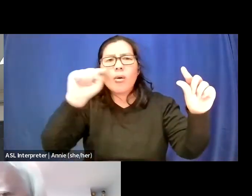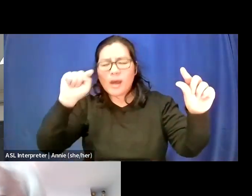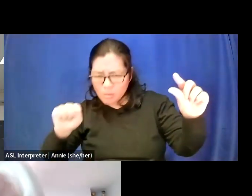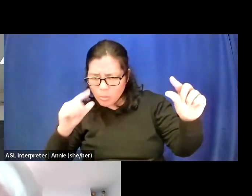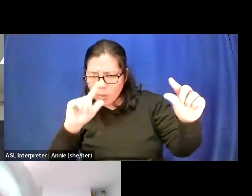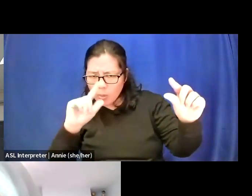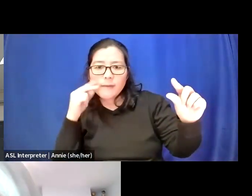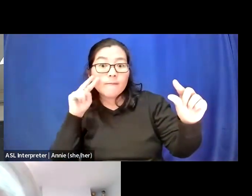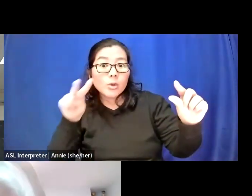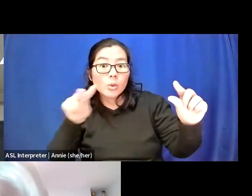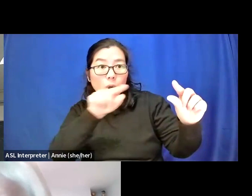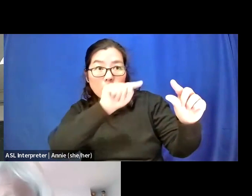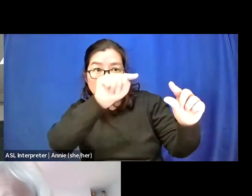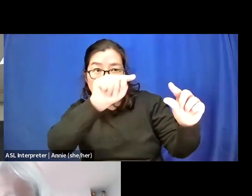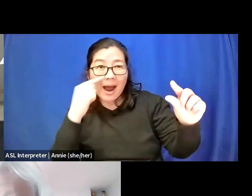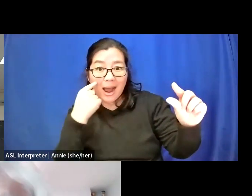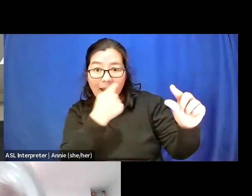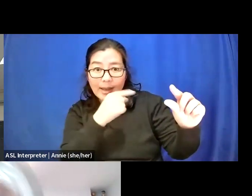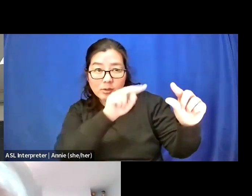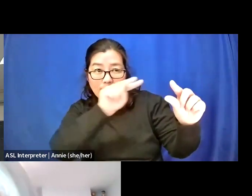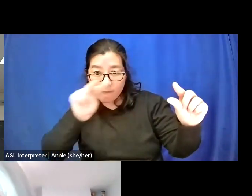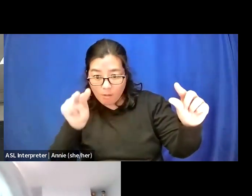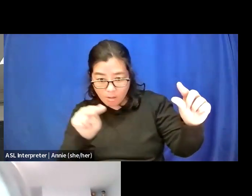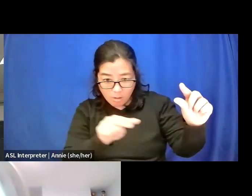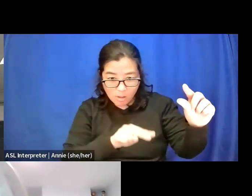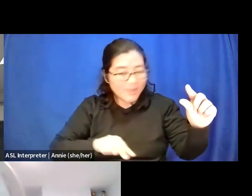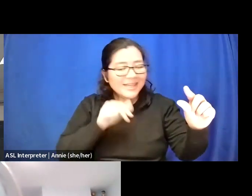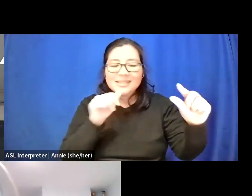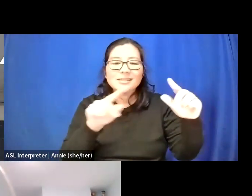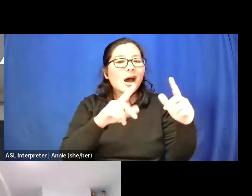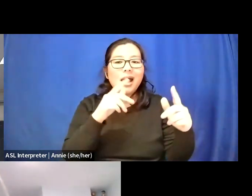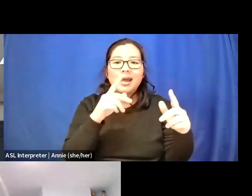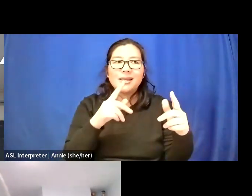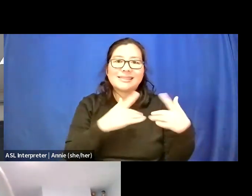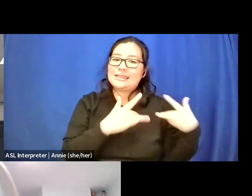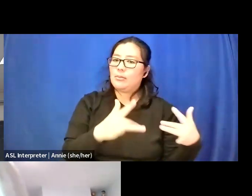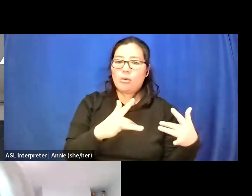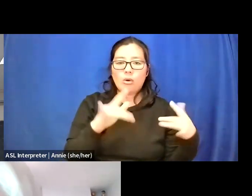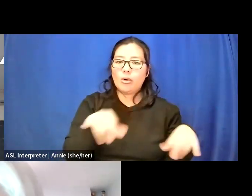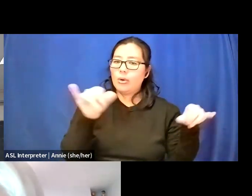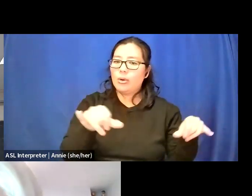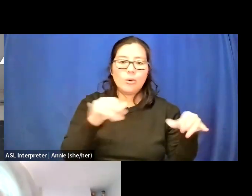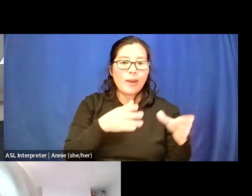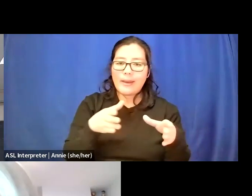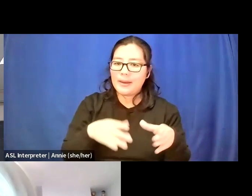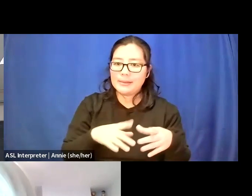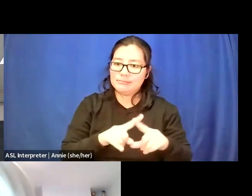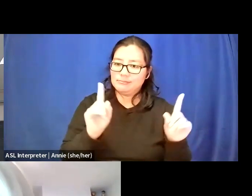eye going, and it's going in this, it's not in a predictable way.